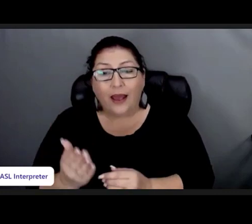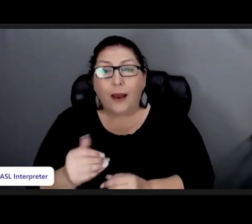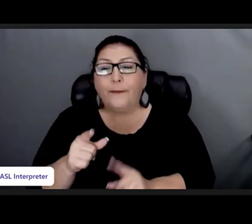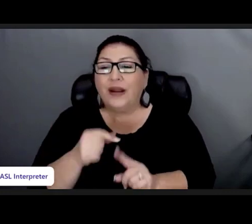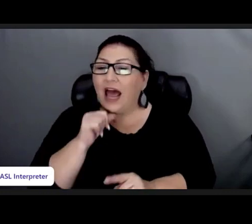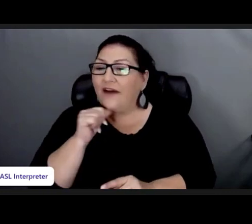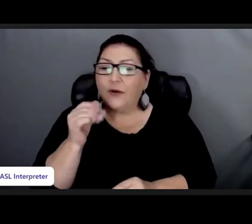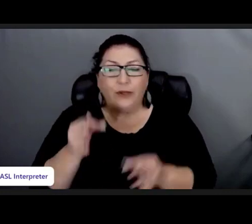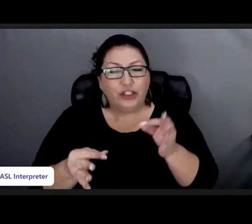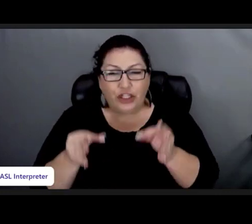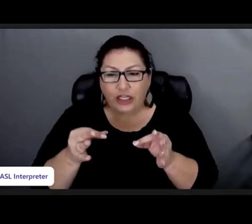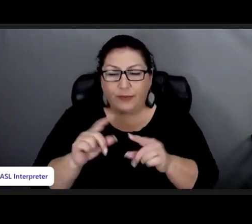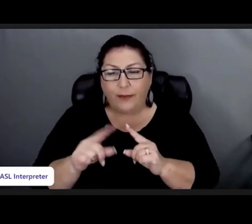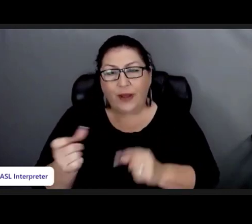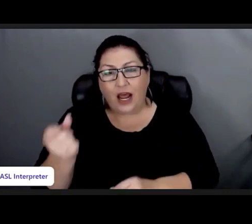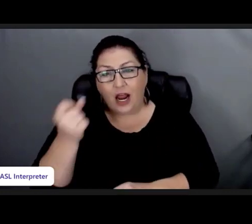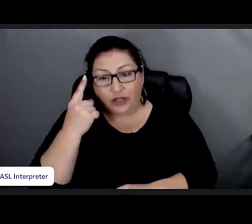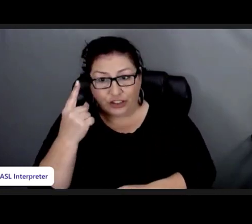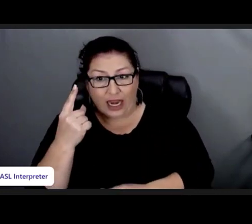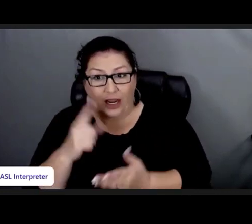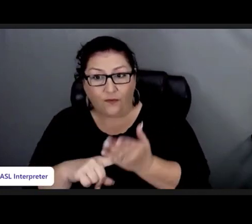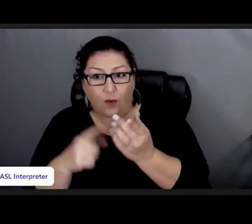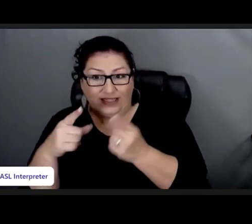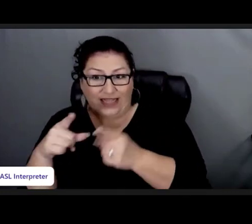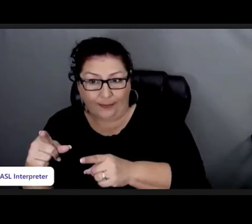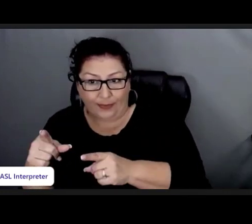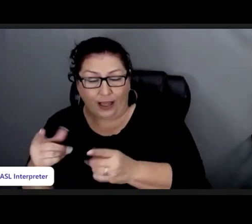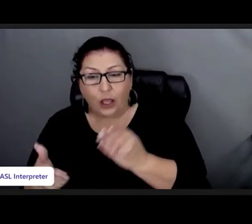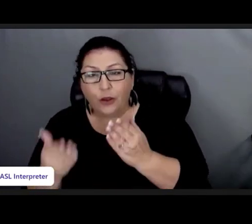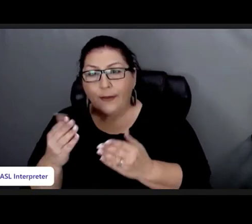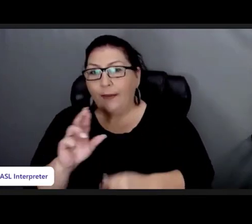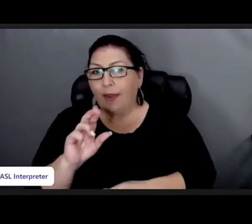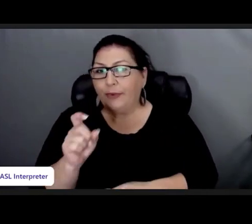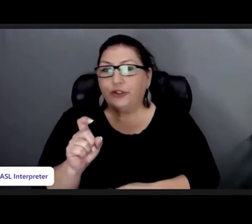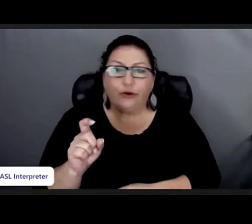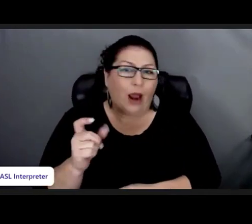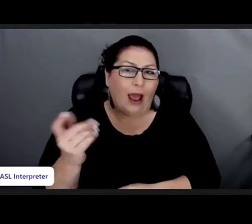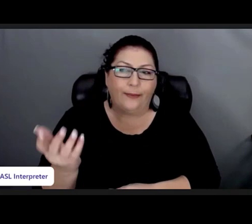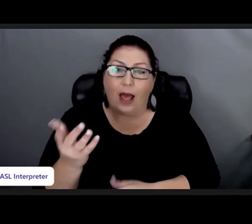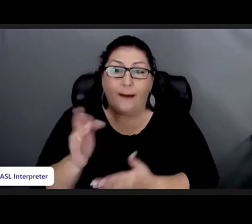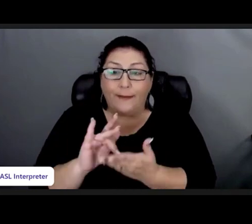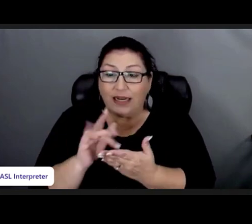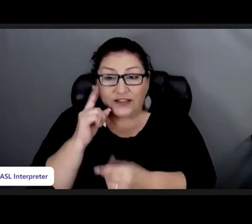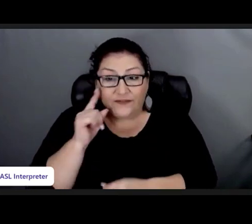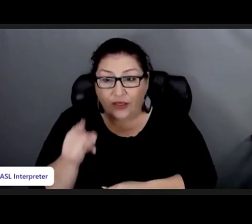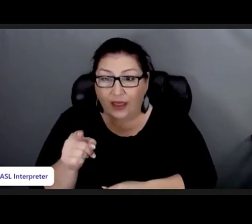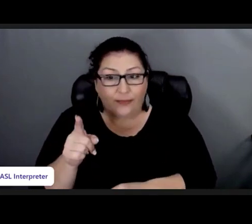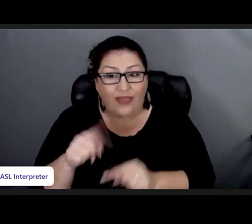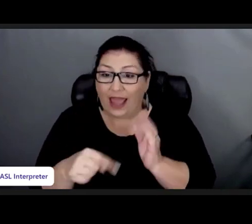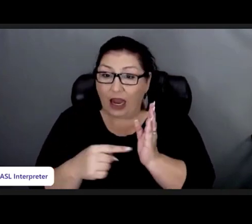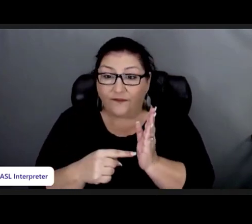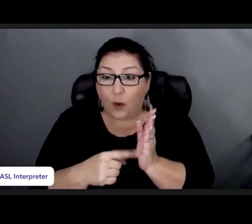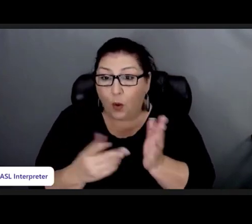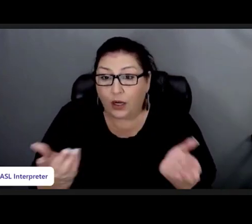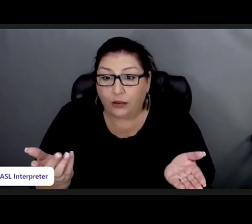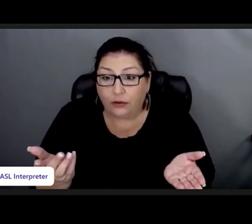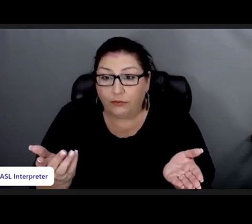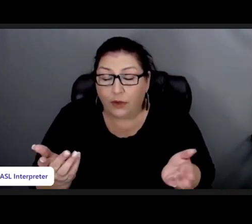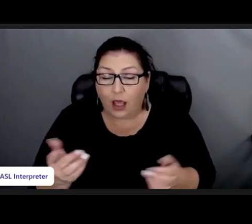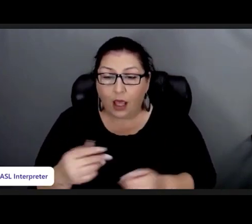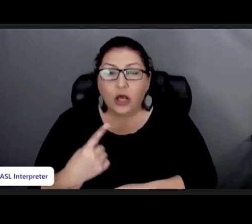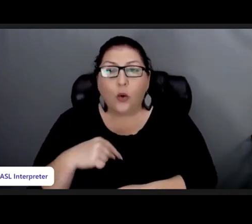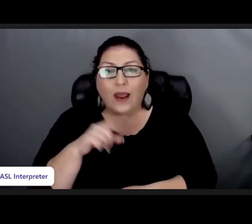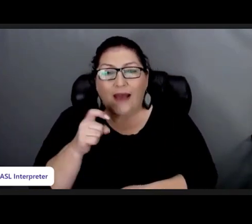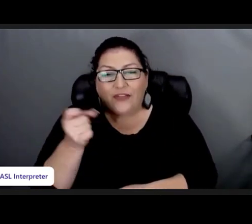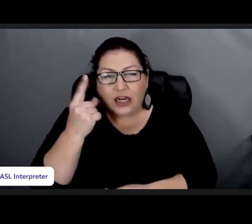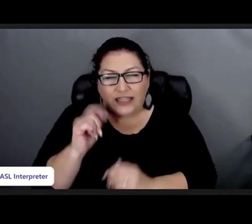place, but from an understanding of maybe what's happening. Right? You may prescribe a medicine for them that they can't afford. So we have to understand,